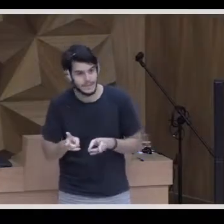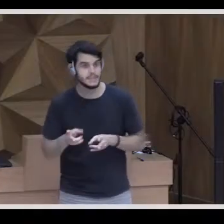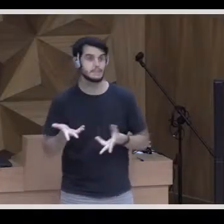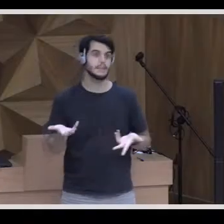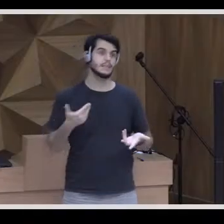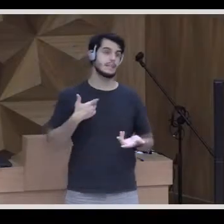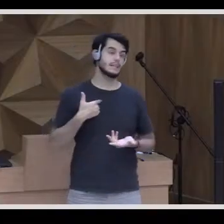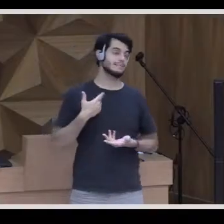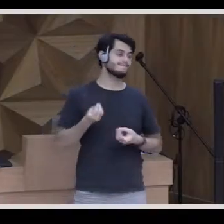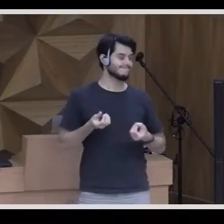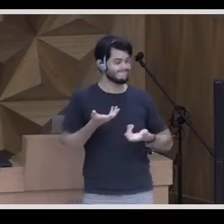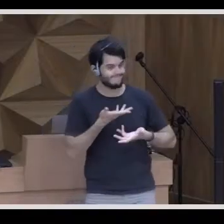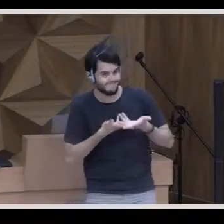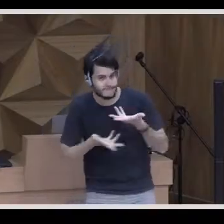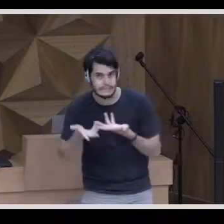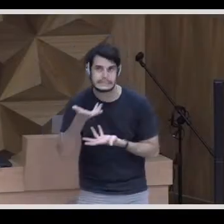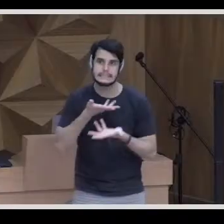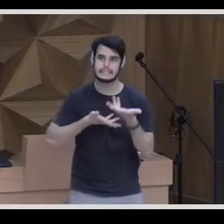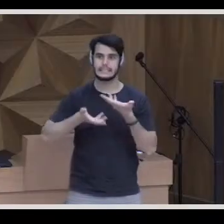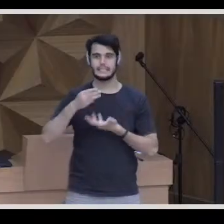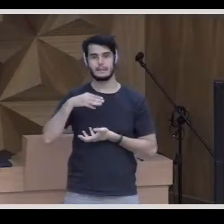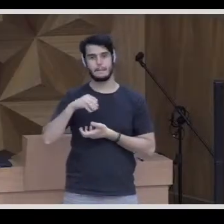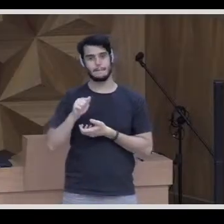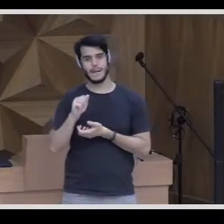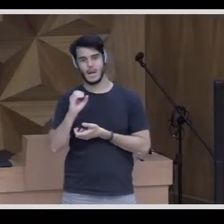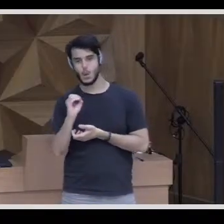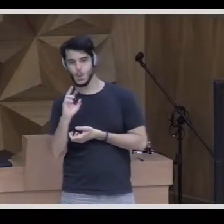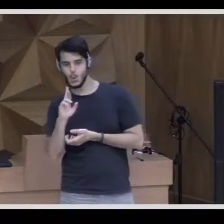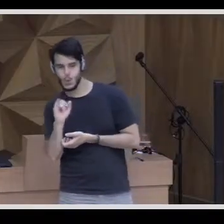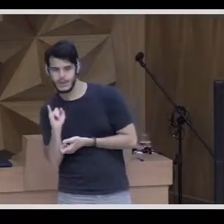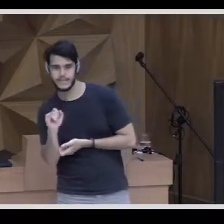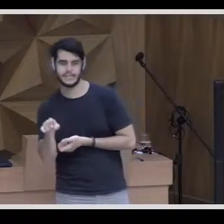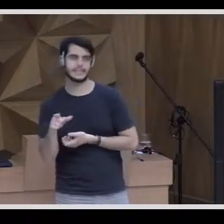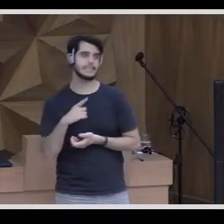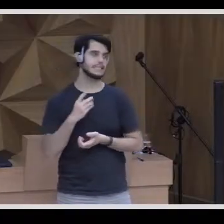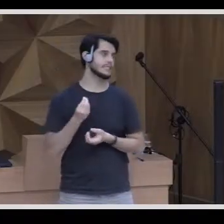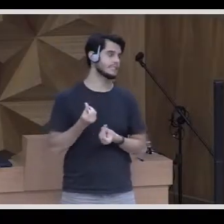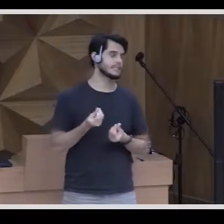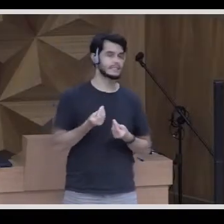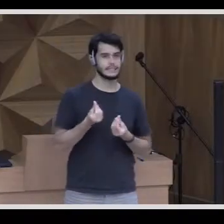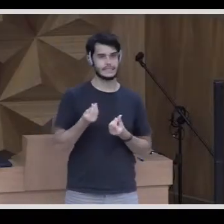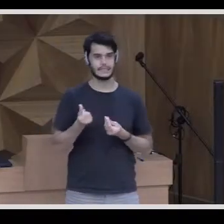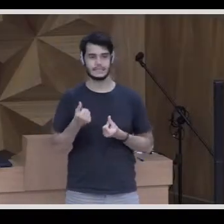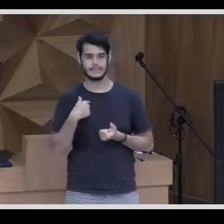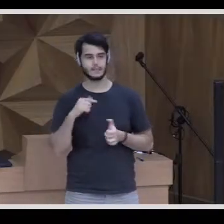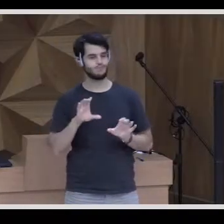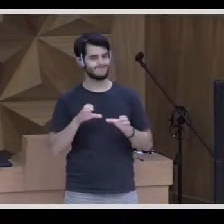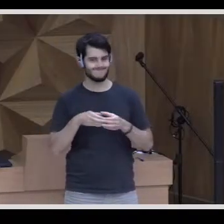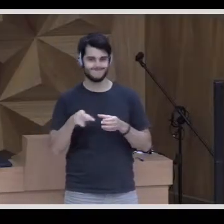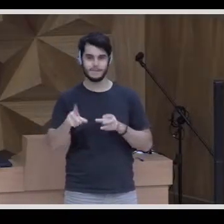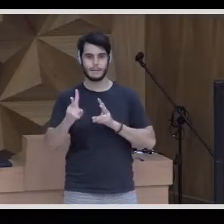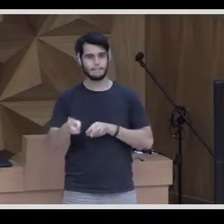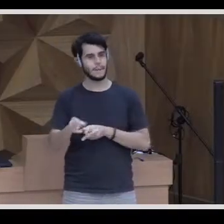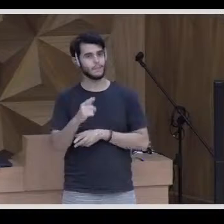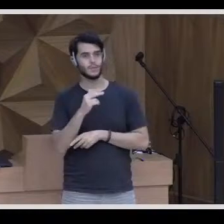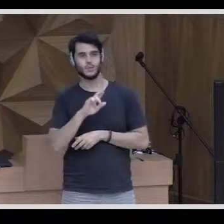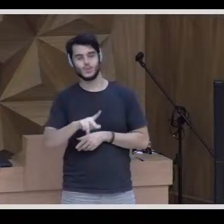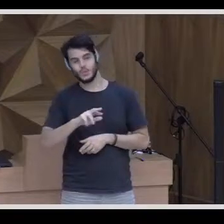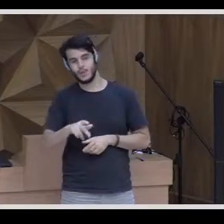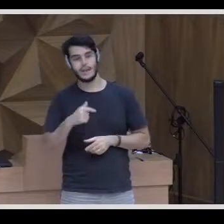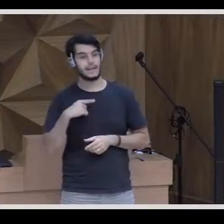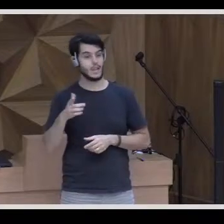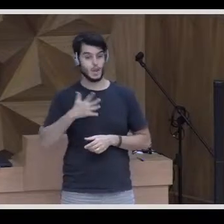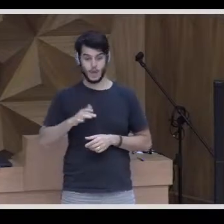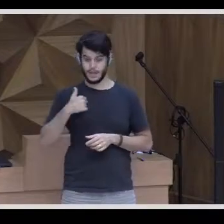and run the participatory design sessions for us, because really we don't have the right to walk into those spaces and to kind of